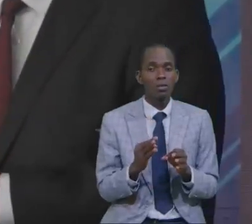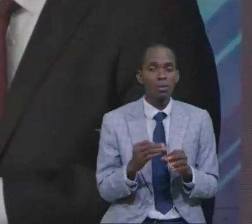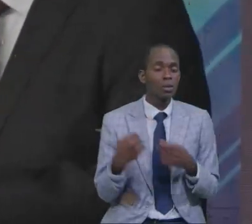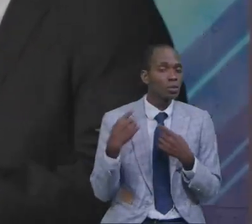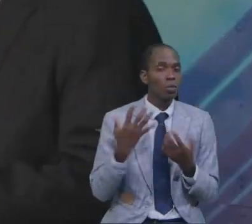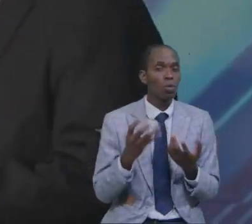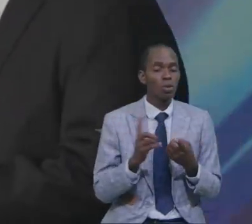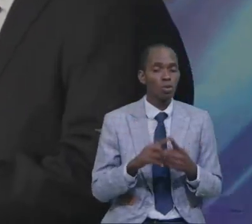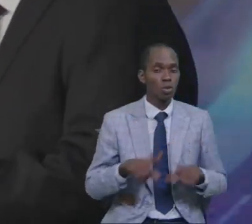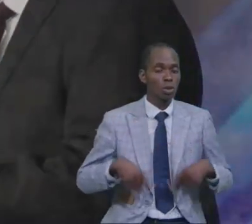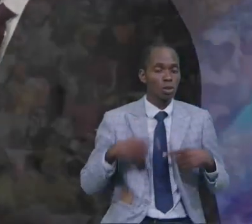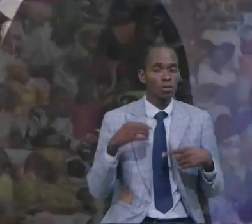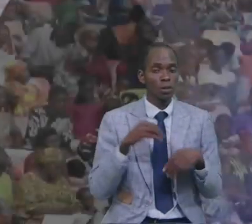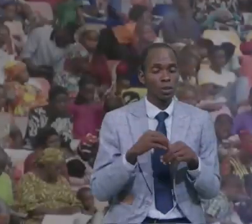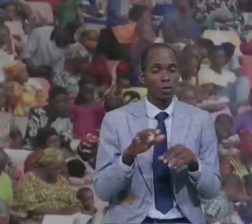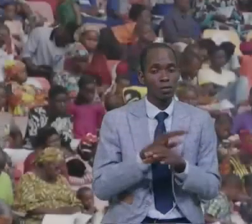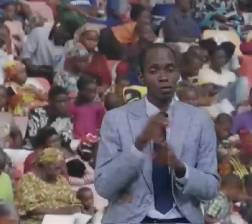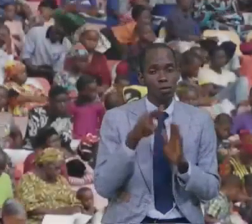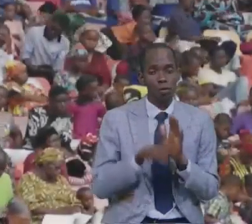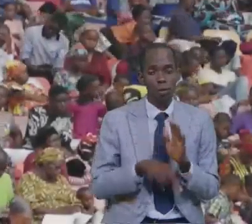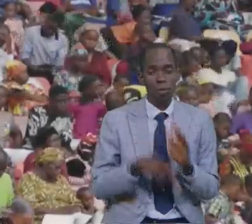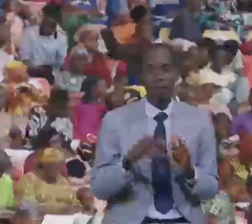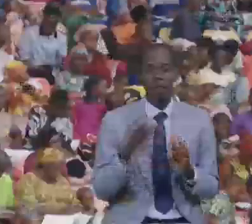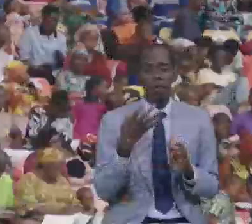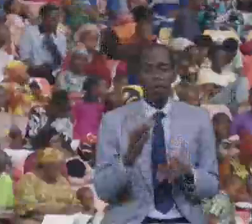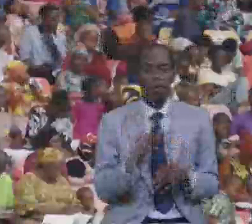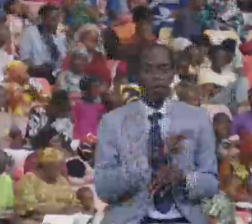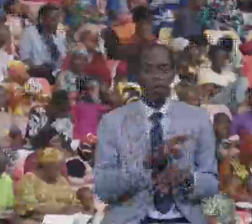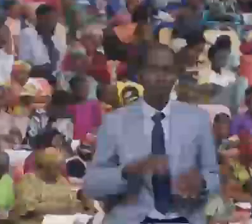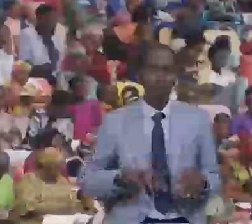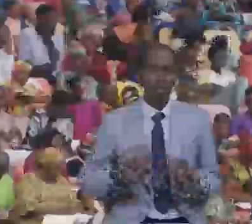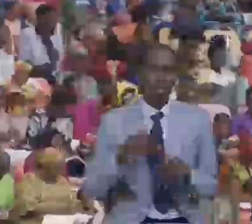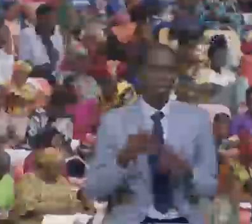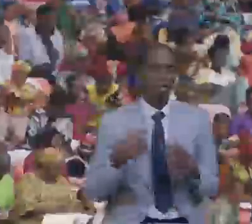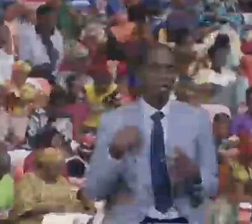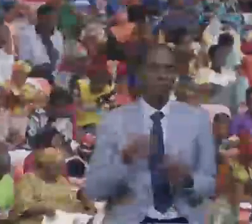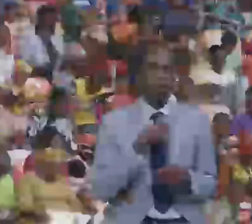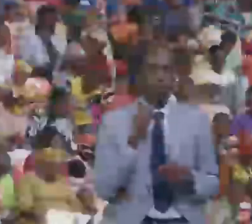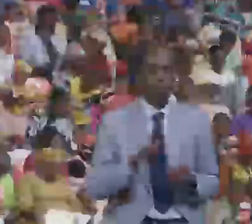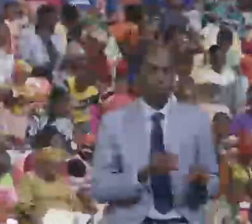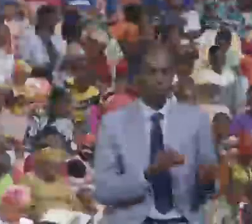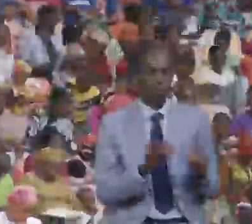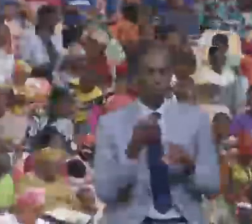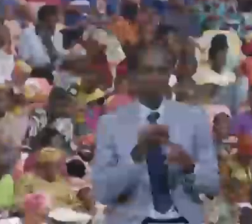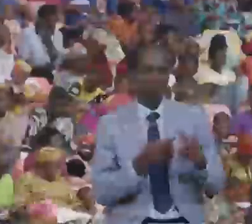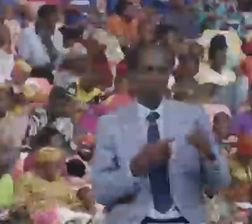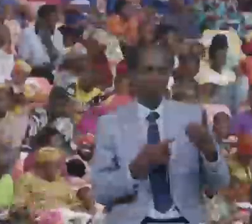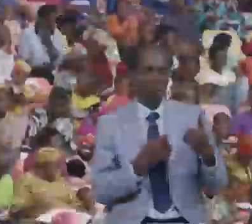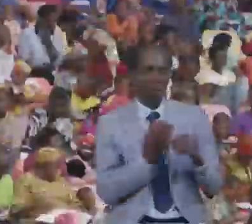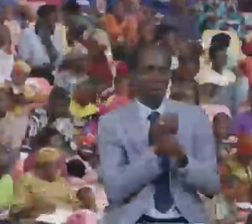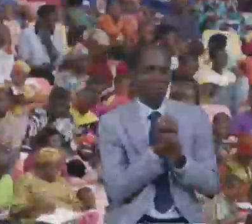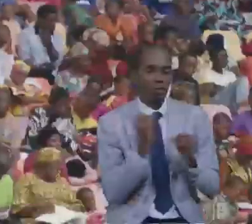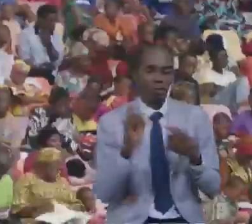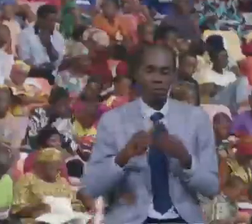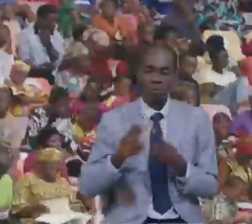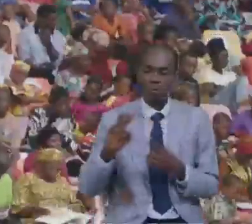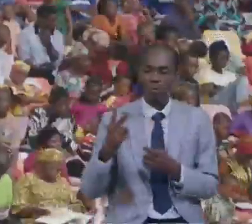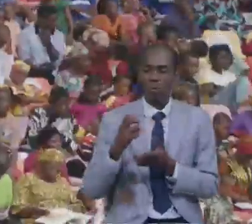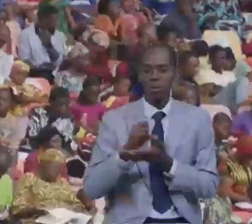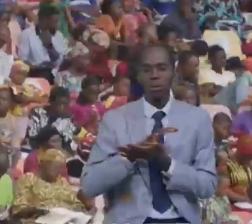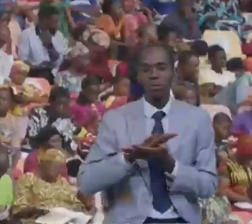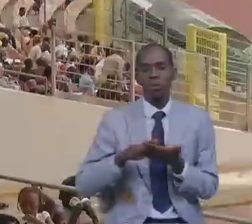two now. In point number two, love confirming